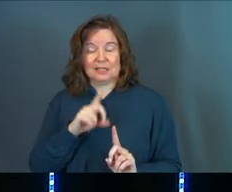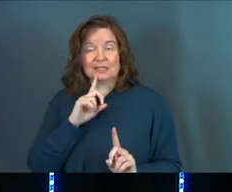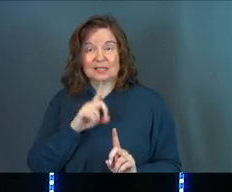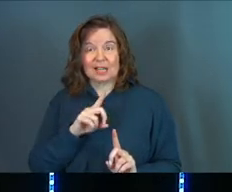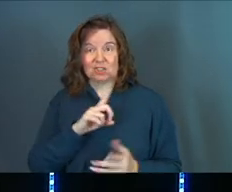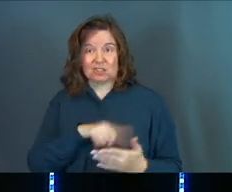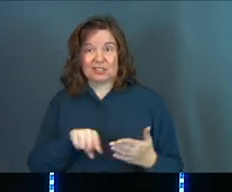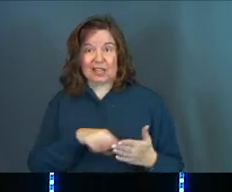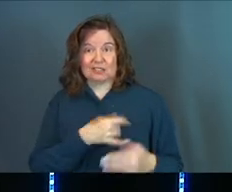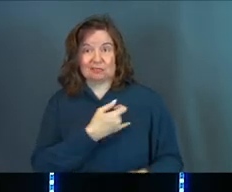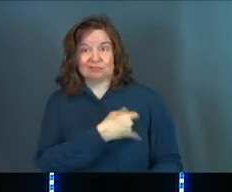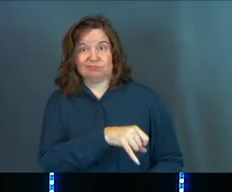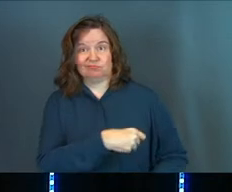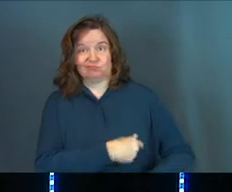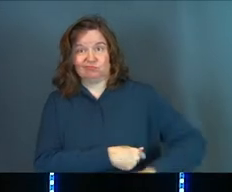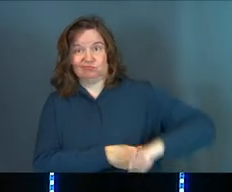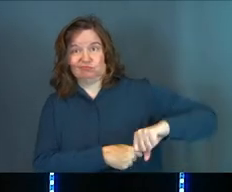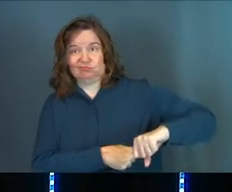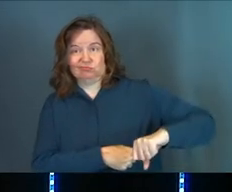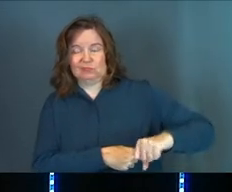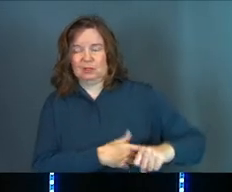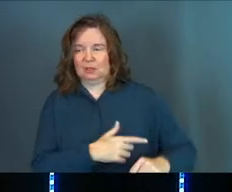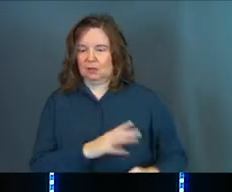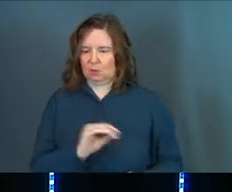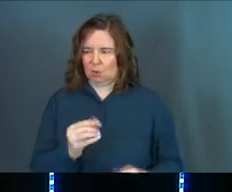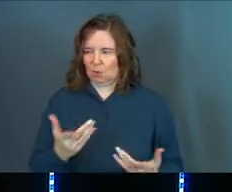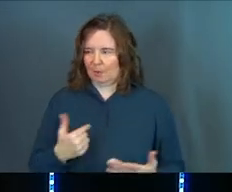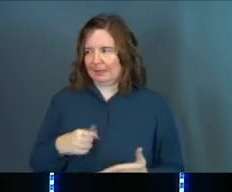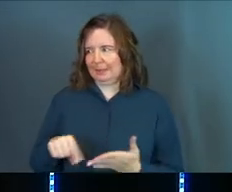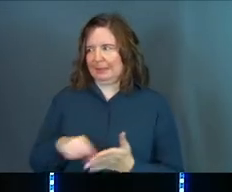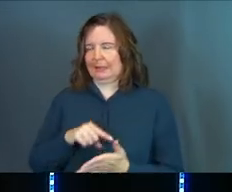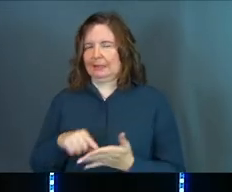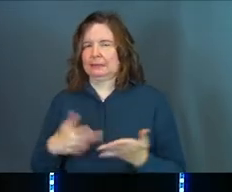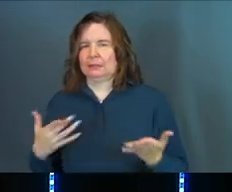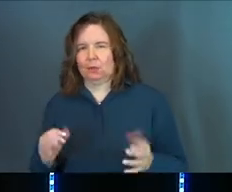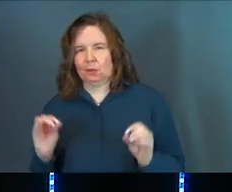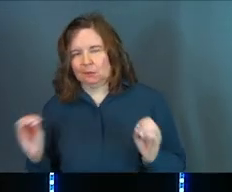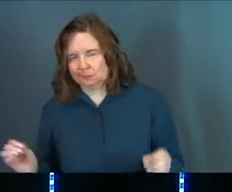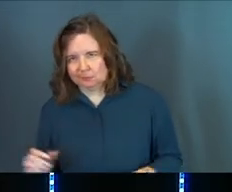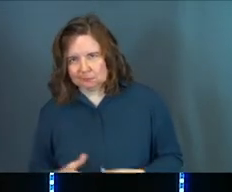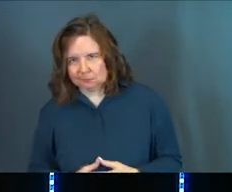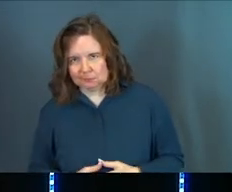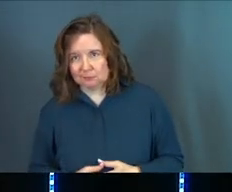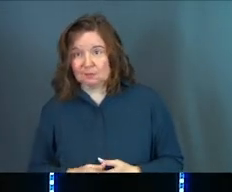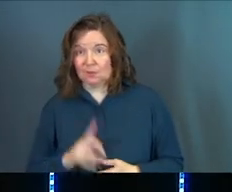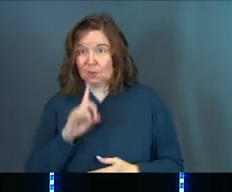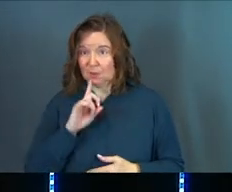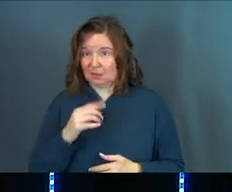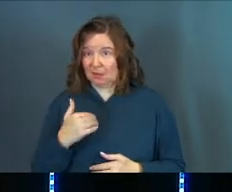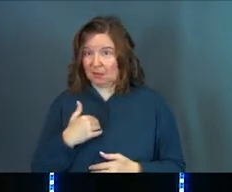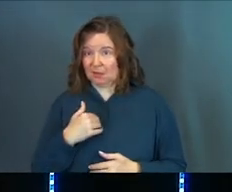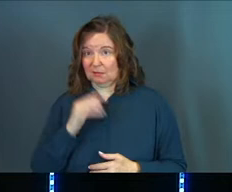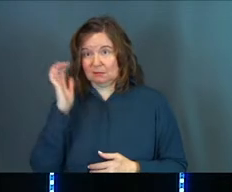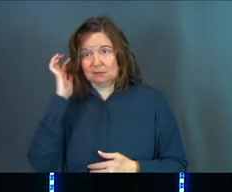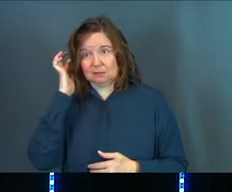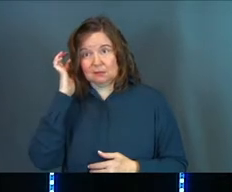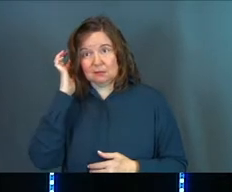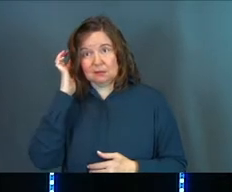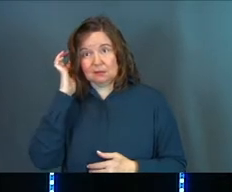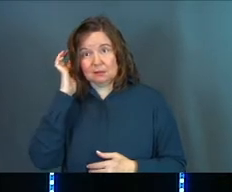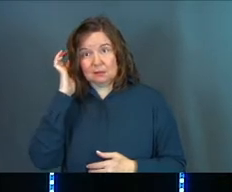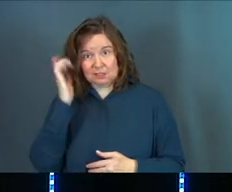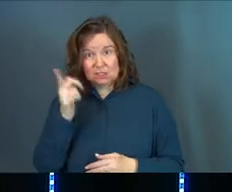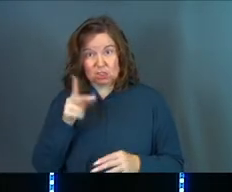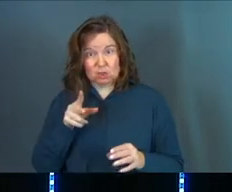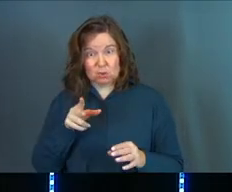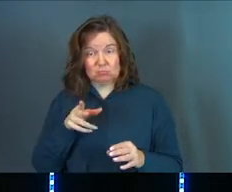actually canceled. And you're like, well, nobody here's been canceled. Really, were you the one who